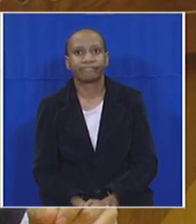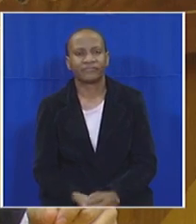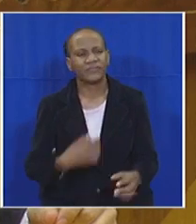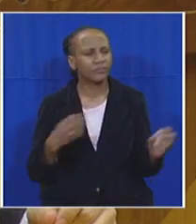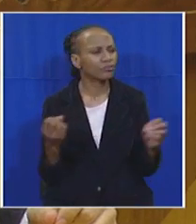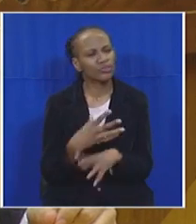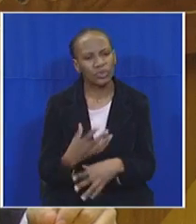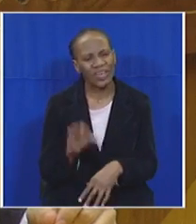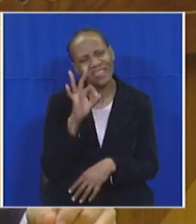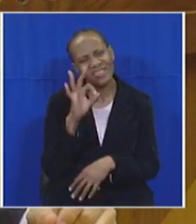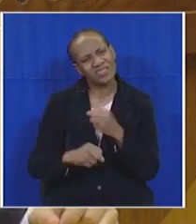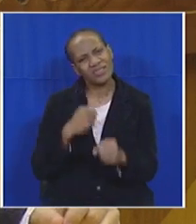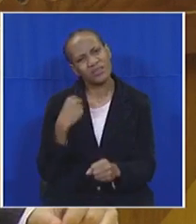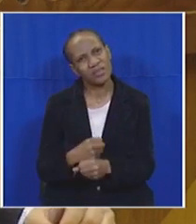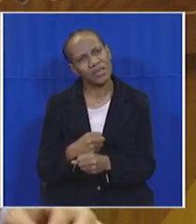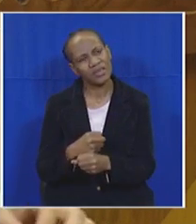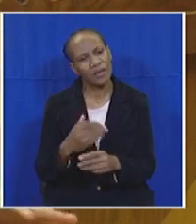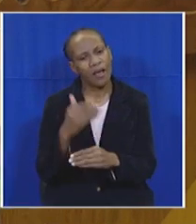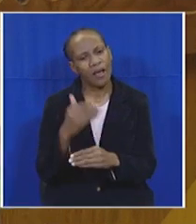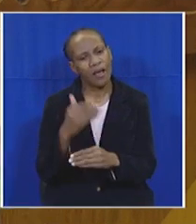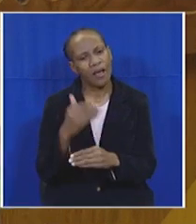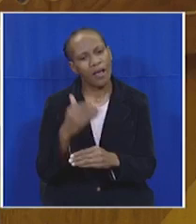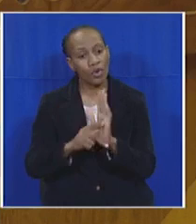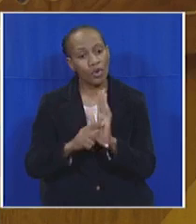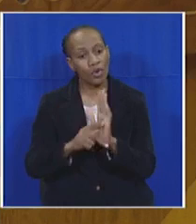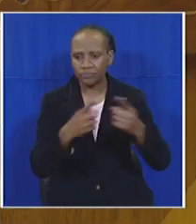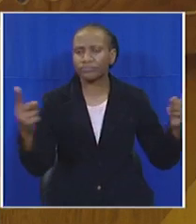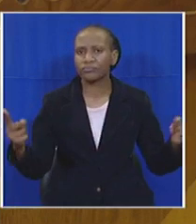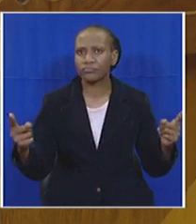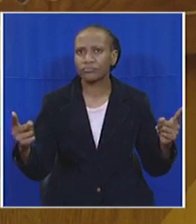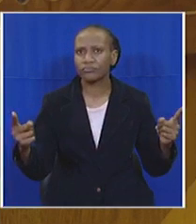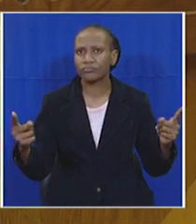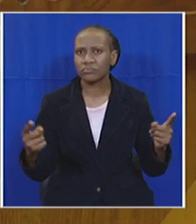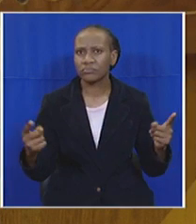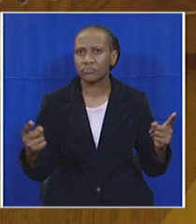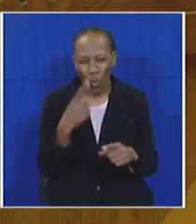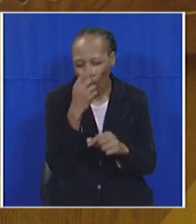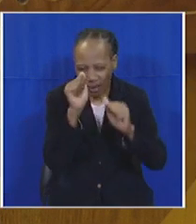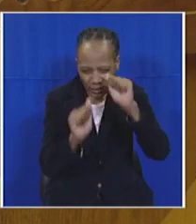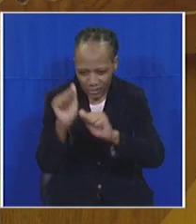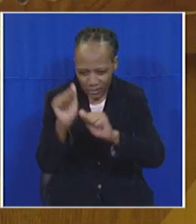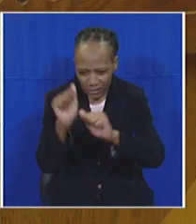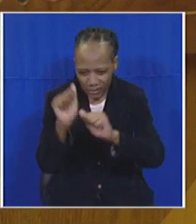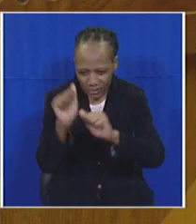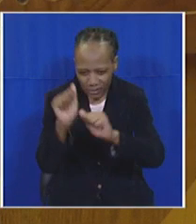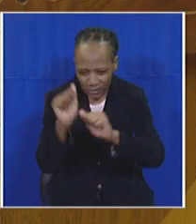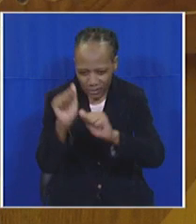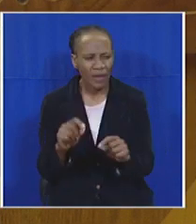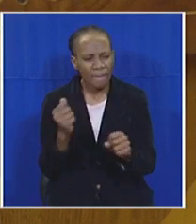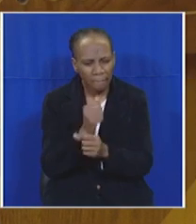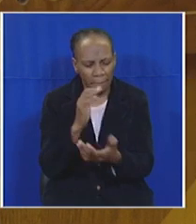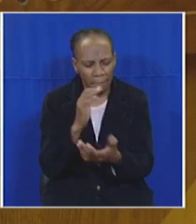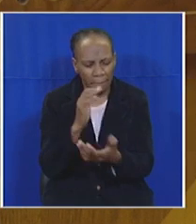It's rather astounding that 3 years after the Back to Basics program was announced, no assessment has been done to determine whether the situation